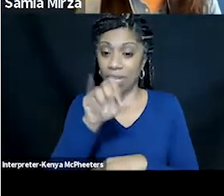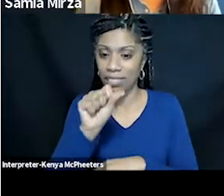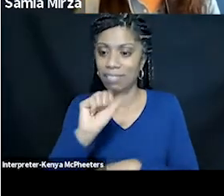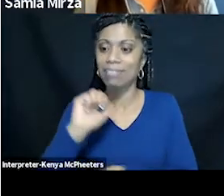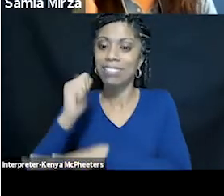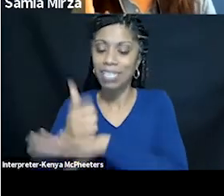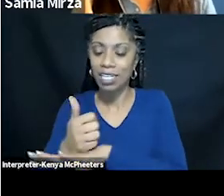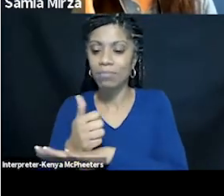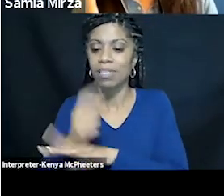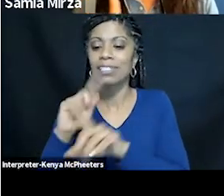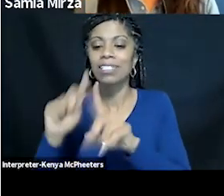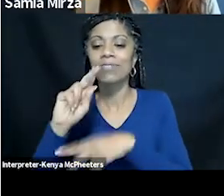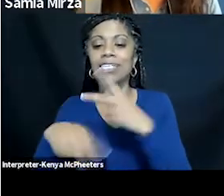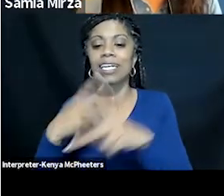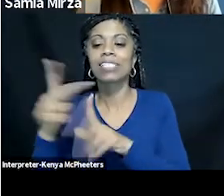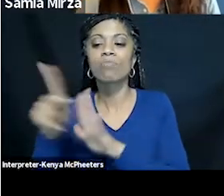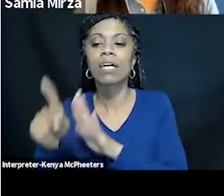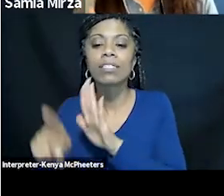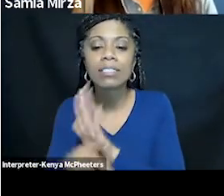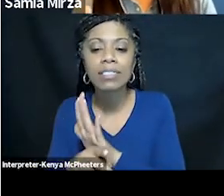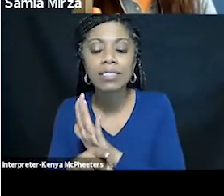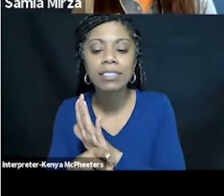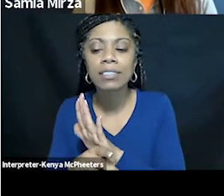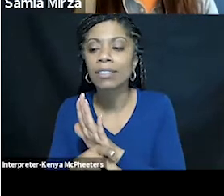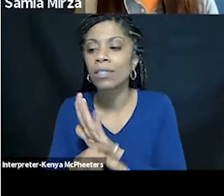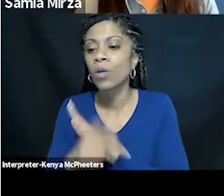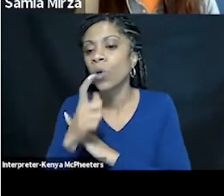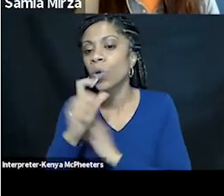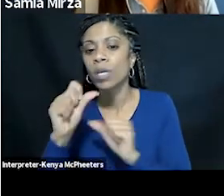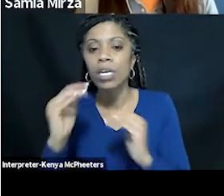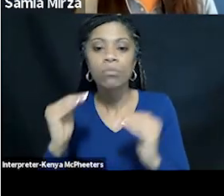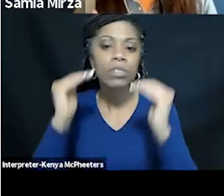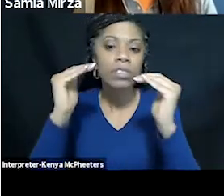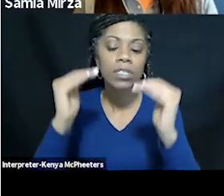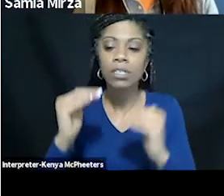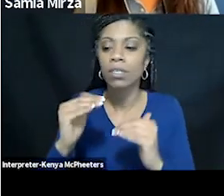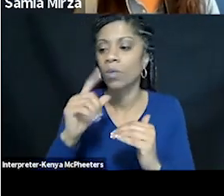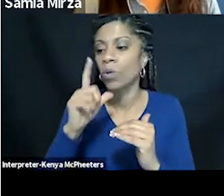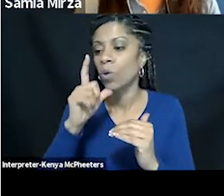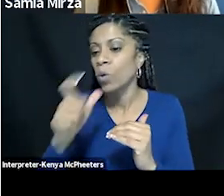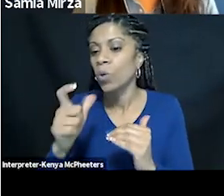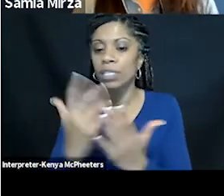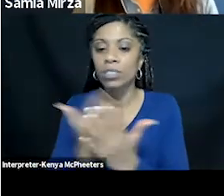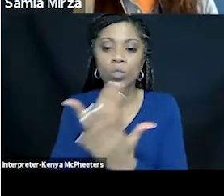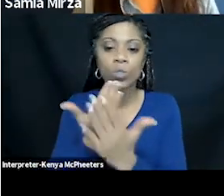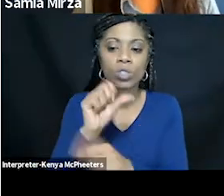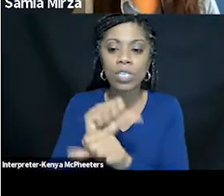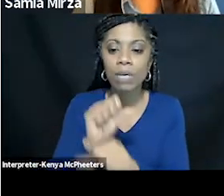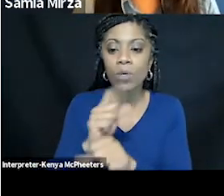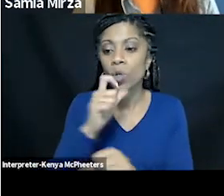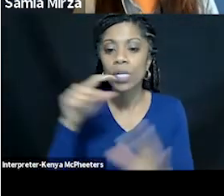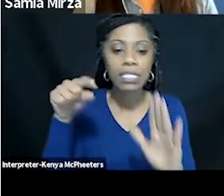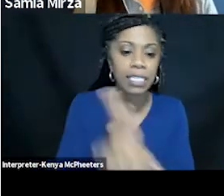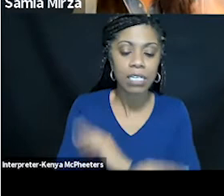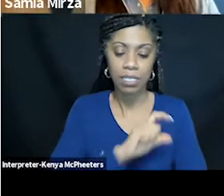gets a promotion, who gets to graduate, who gets killed by the police, who gets to eat, who gets to have